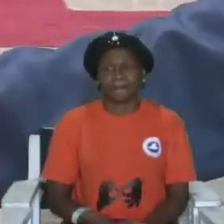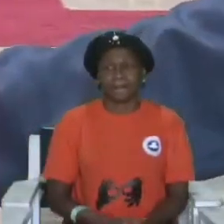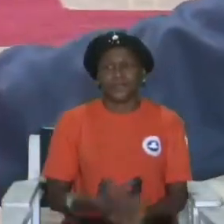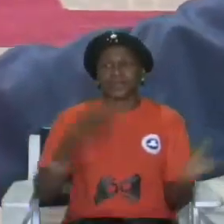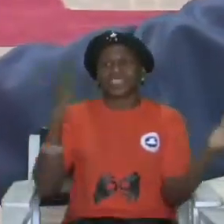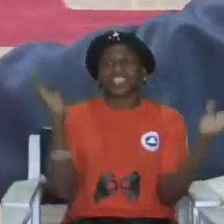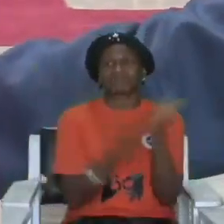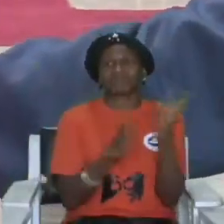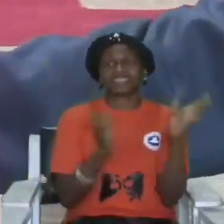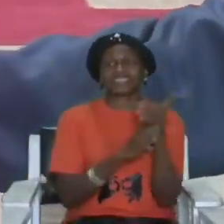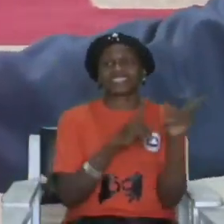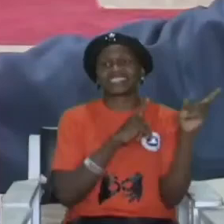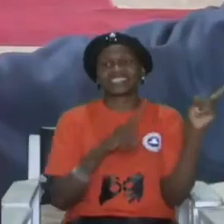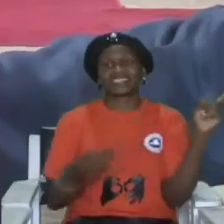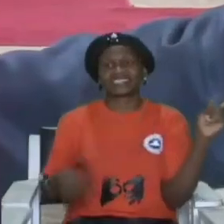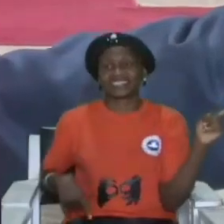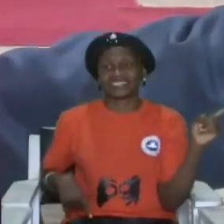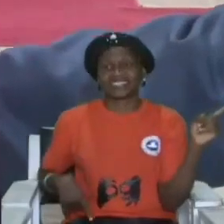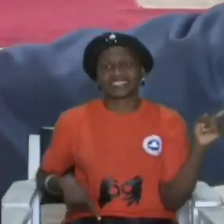Praise the Lord.